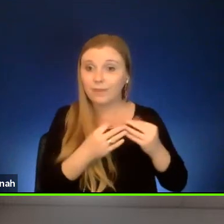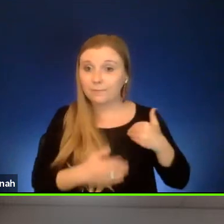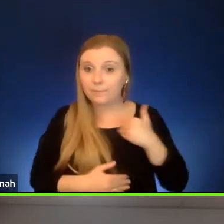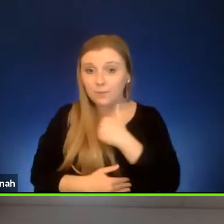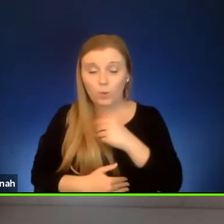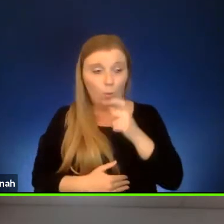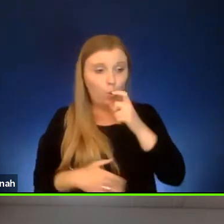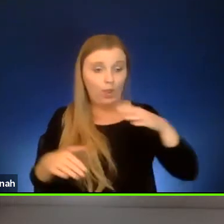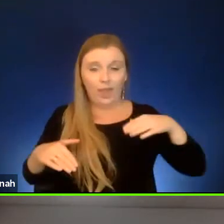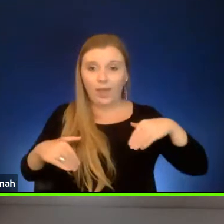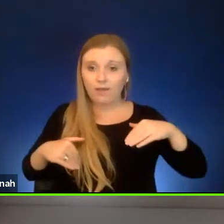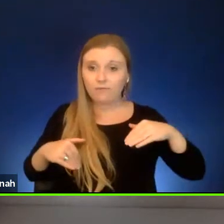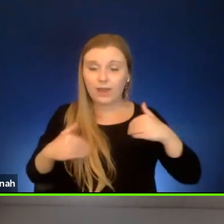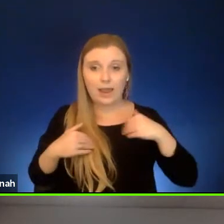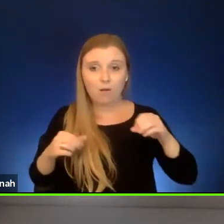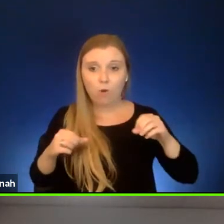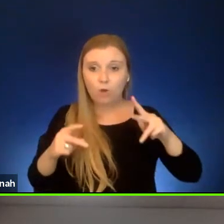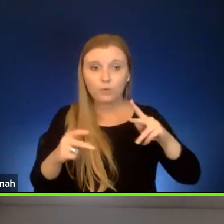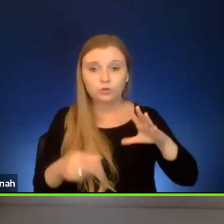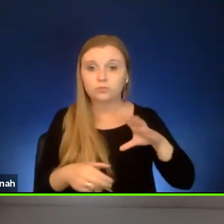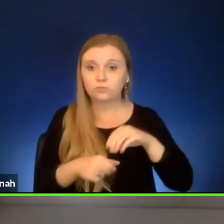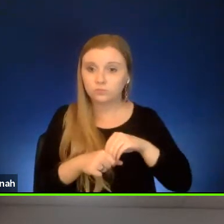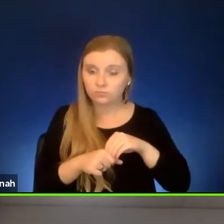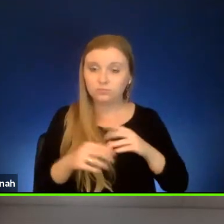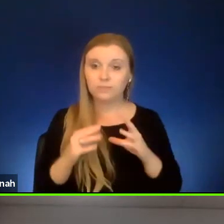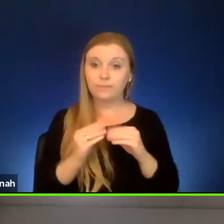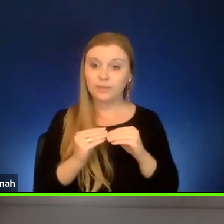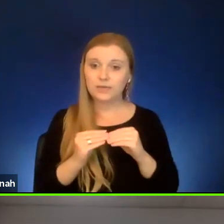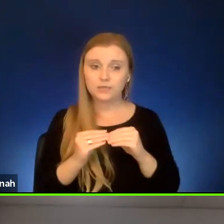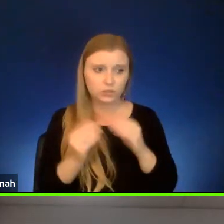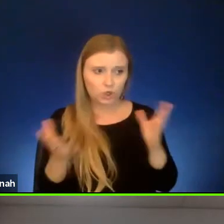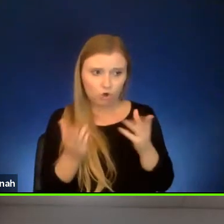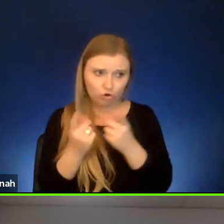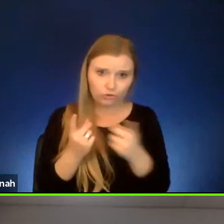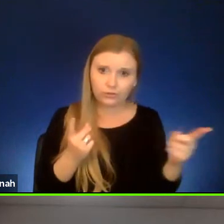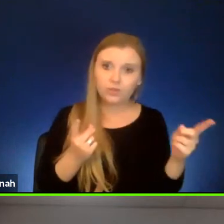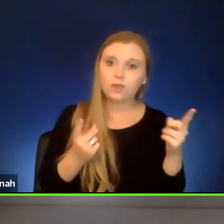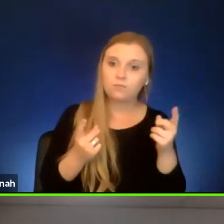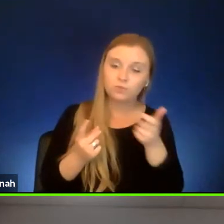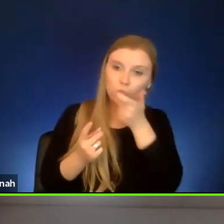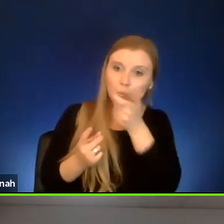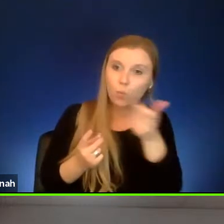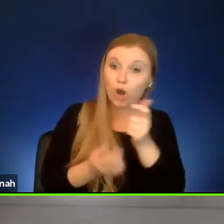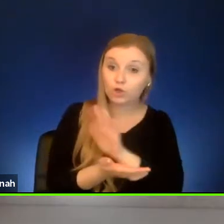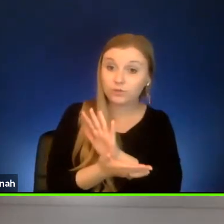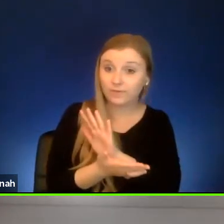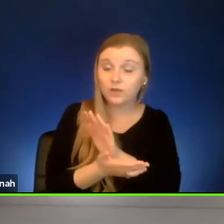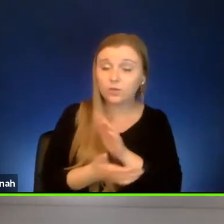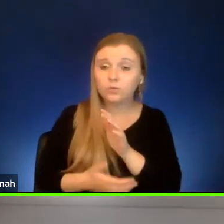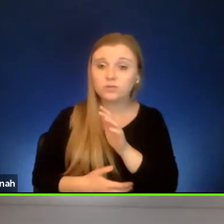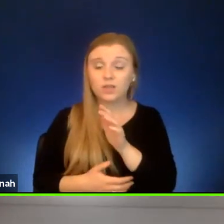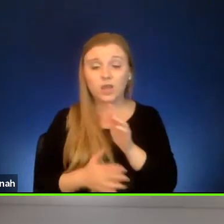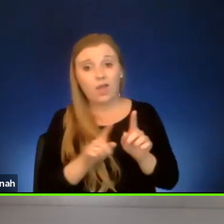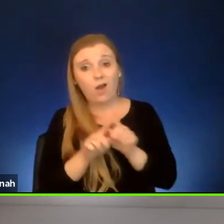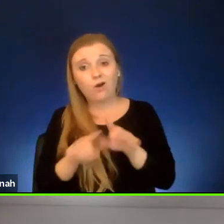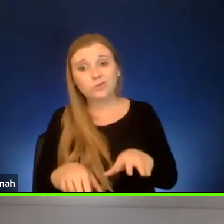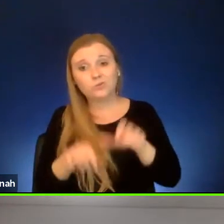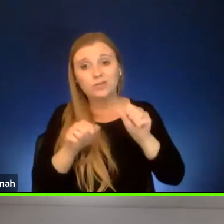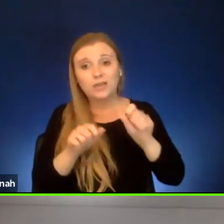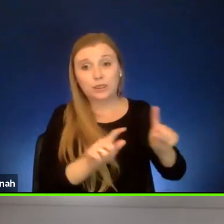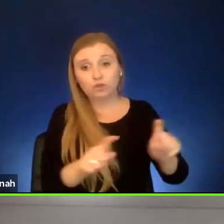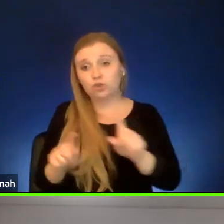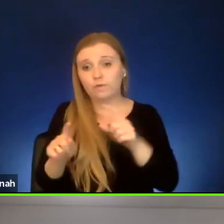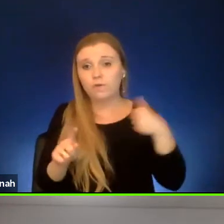had the opportunity to participate, that you encourage them to view the videos and then also take the survey so that we can get